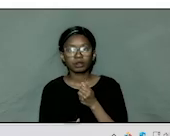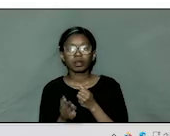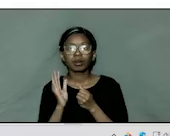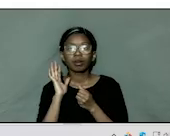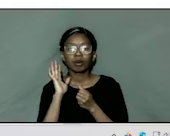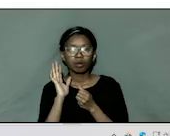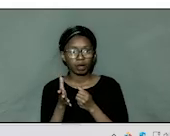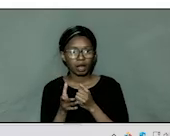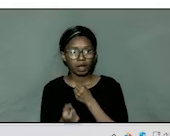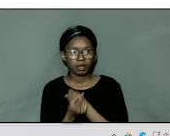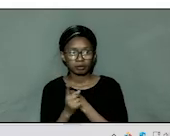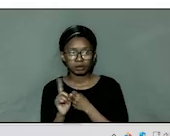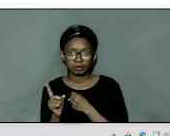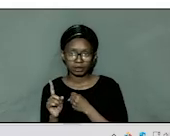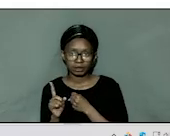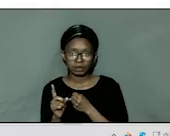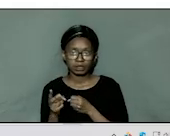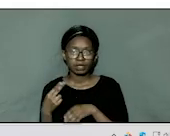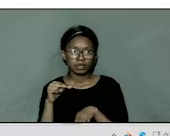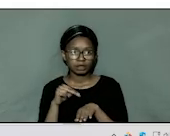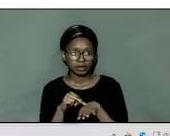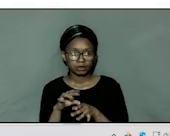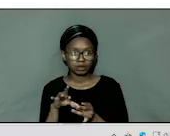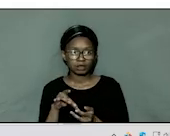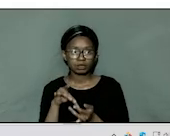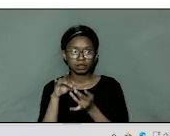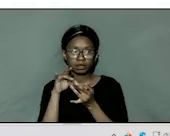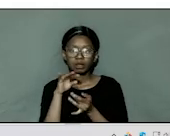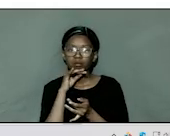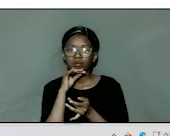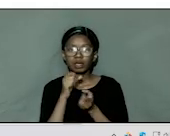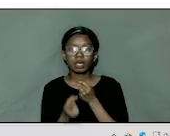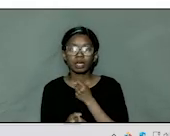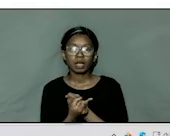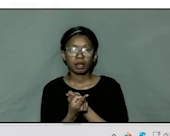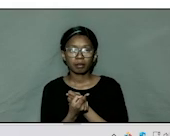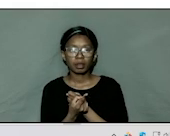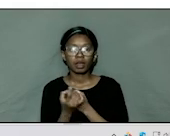undergo what? Natural selection. So it occurs independently.